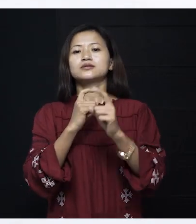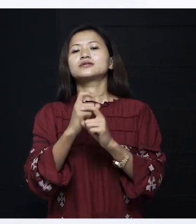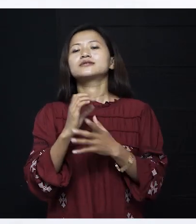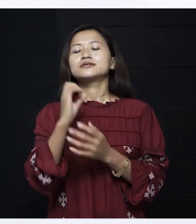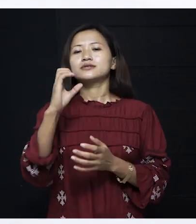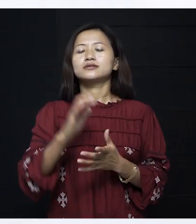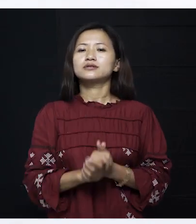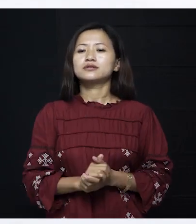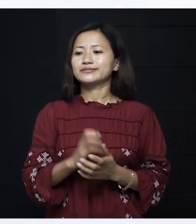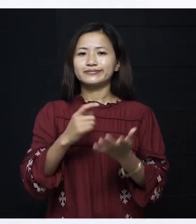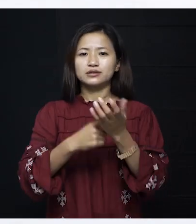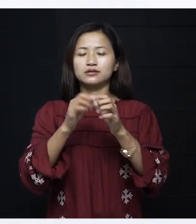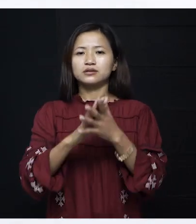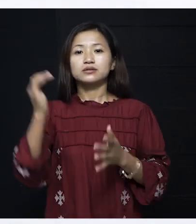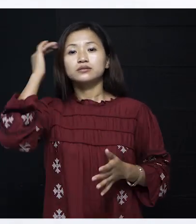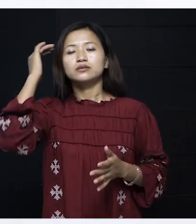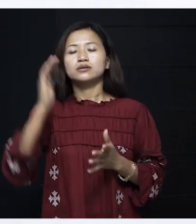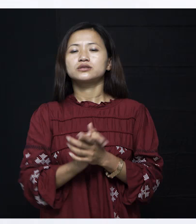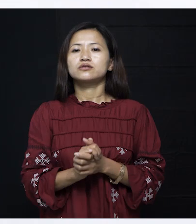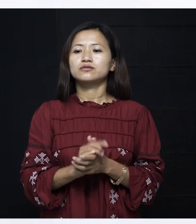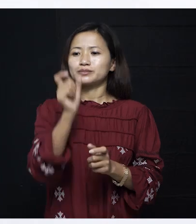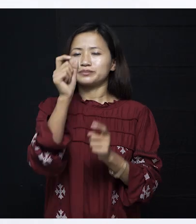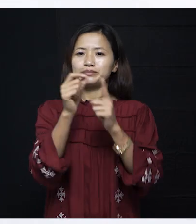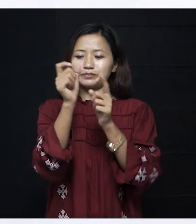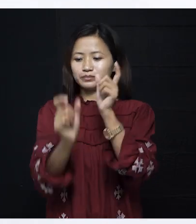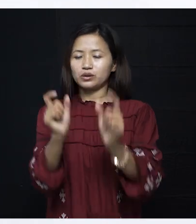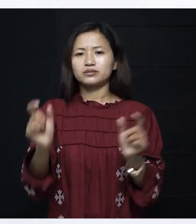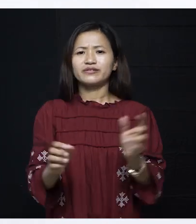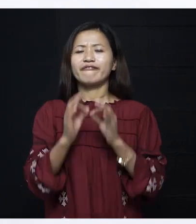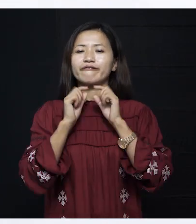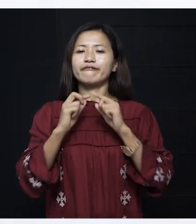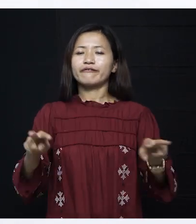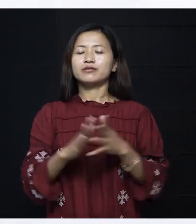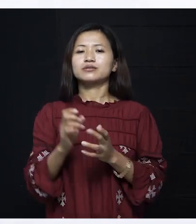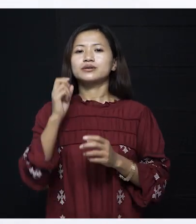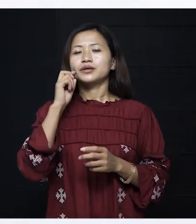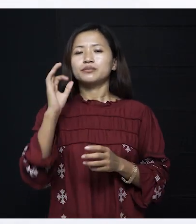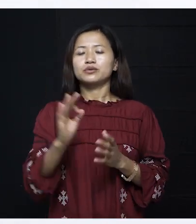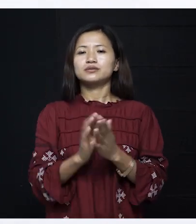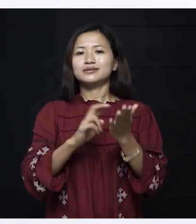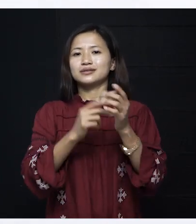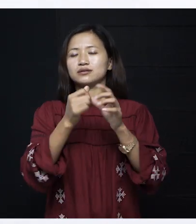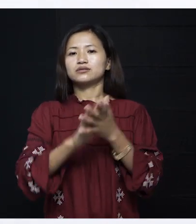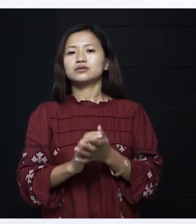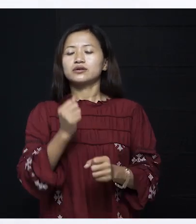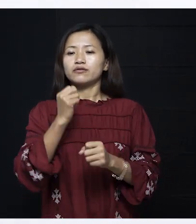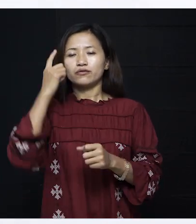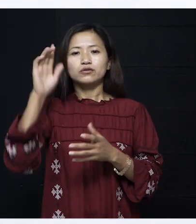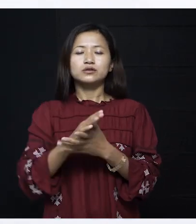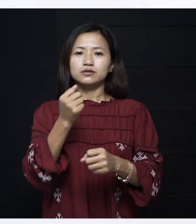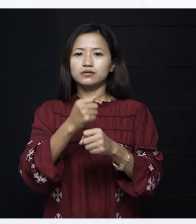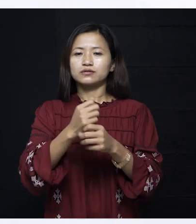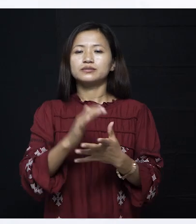reasons why the knowledge of population is very important and necessary, especially for the government.